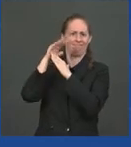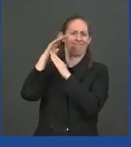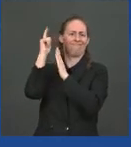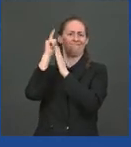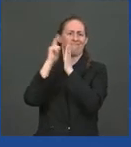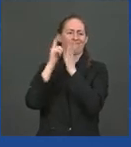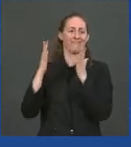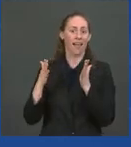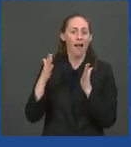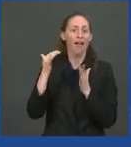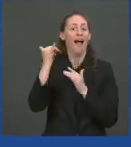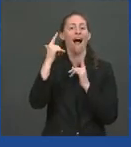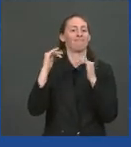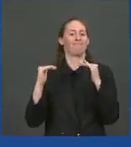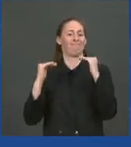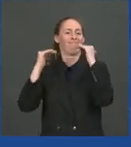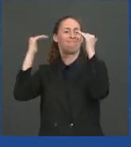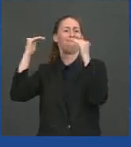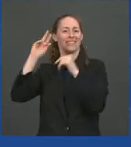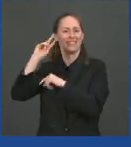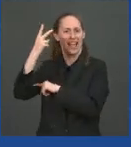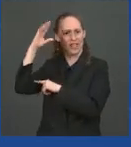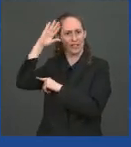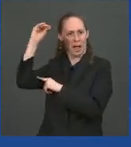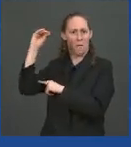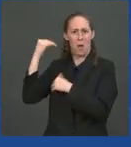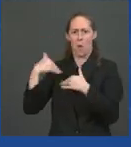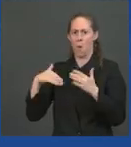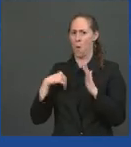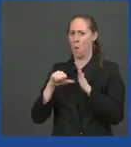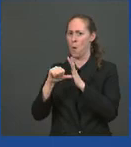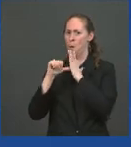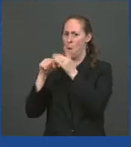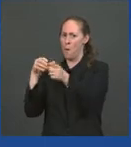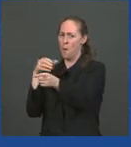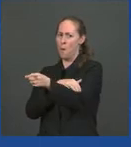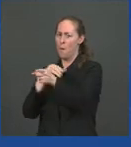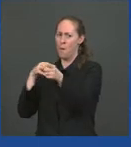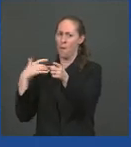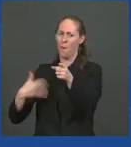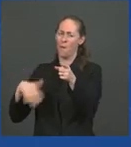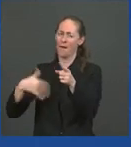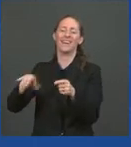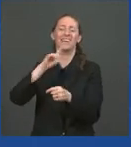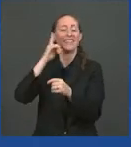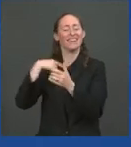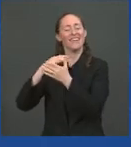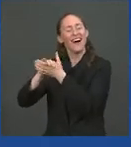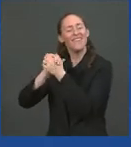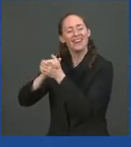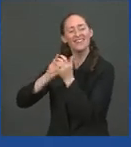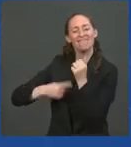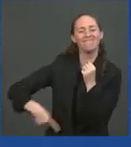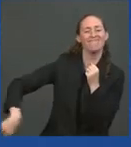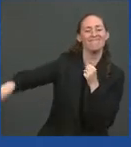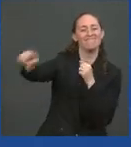more power. Most of all, congratulations to all the players. Now, I know you've